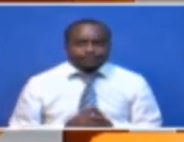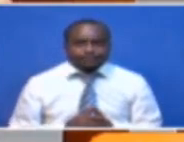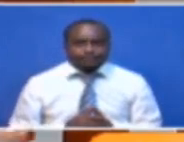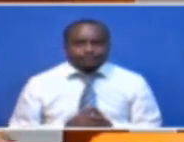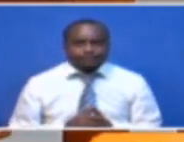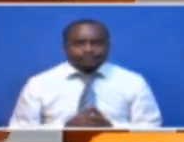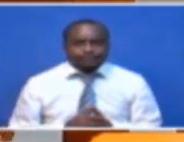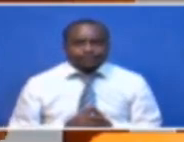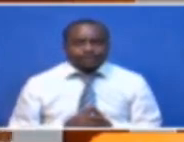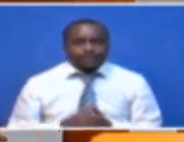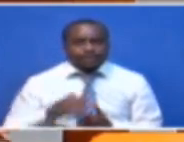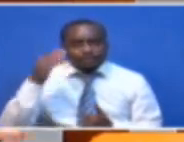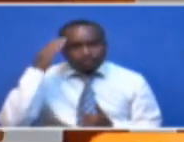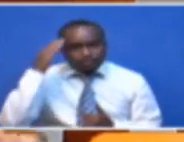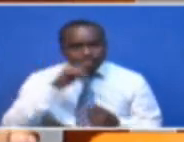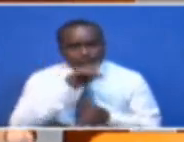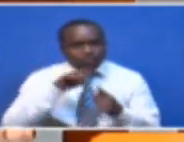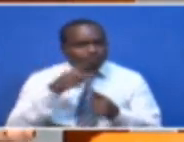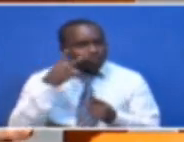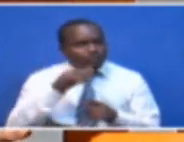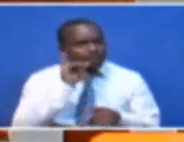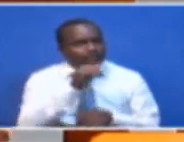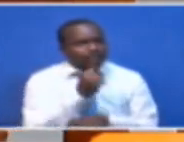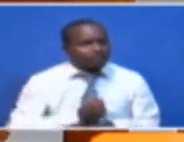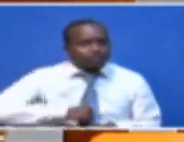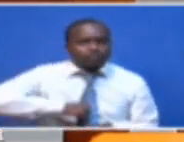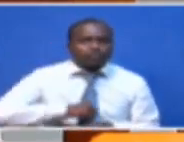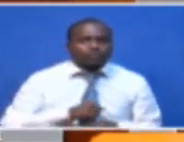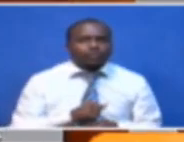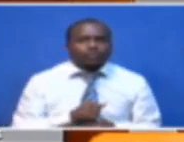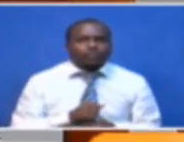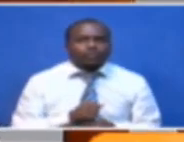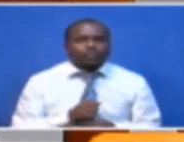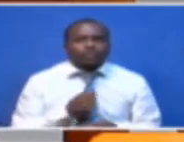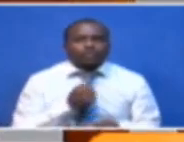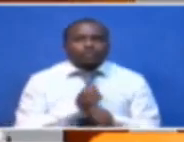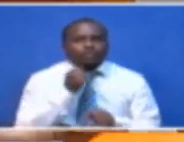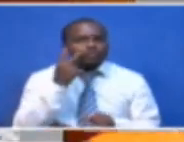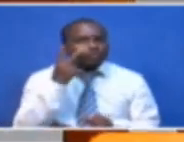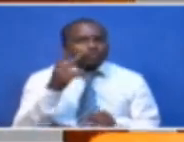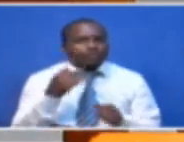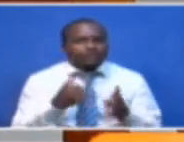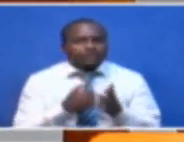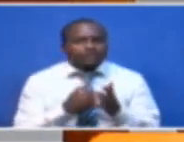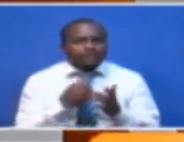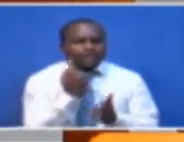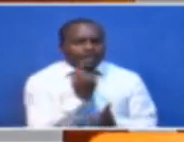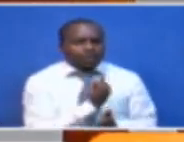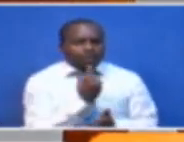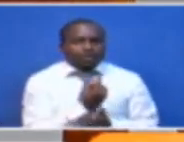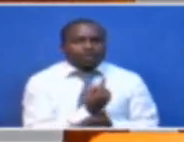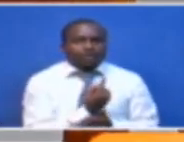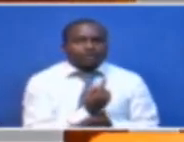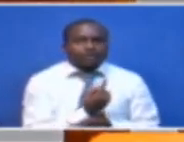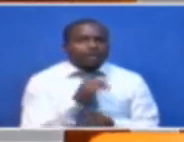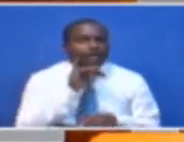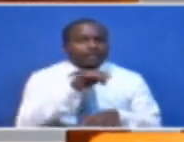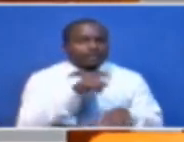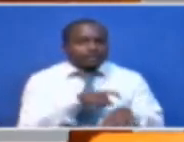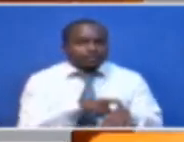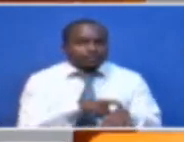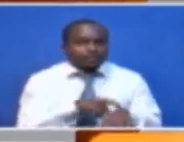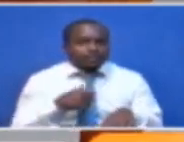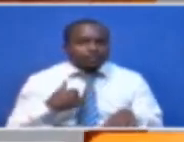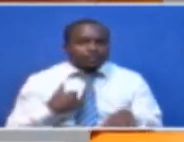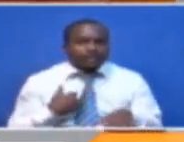when you look at that call, Jeff, do not look at it in isolation. By that time, there were a